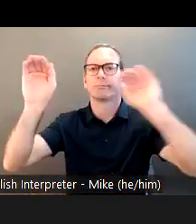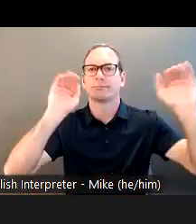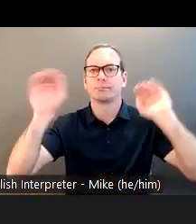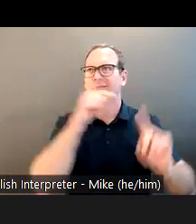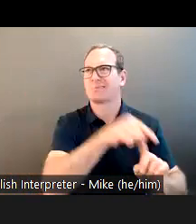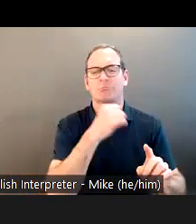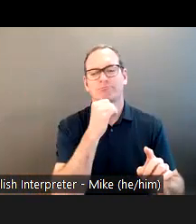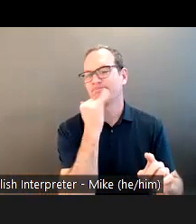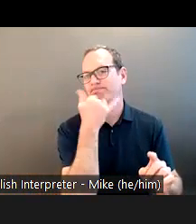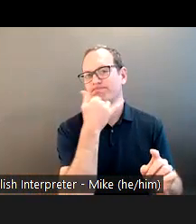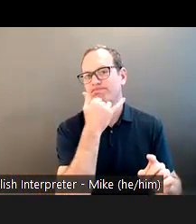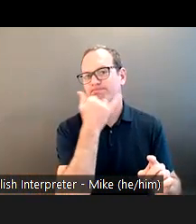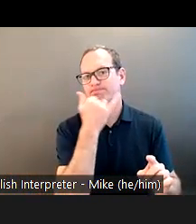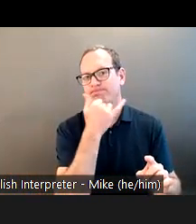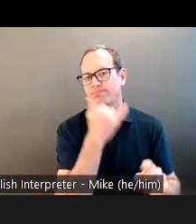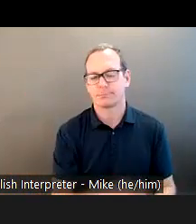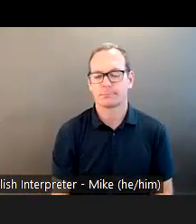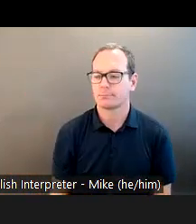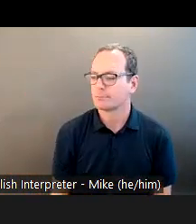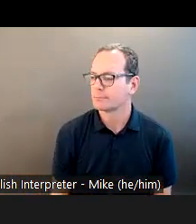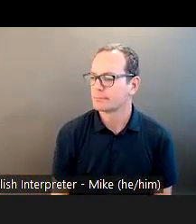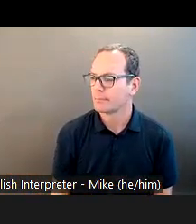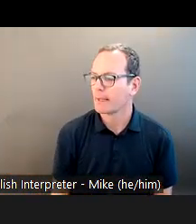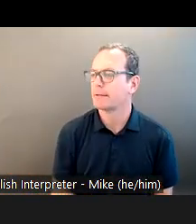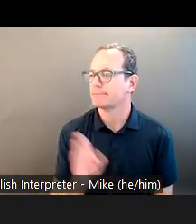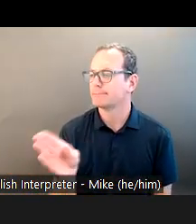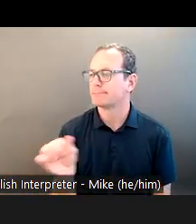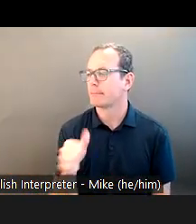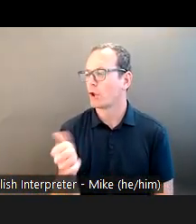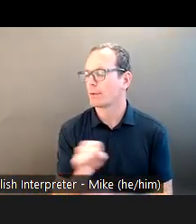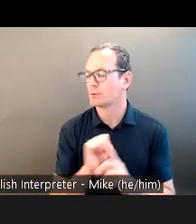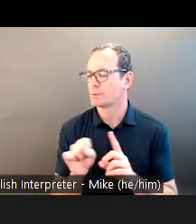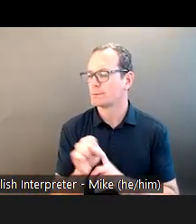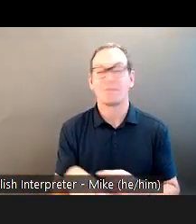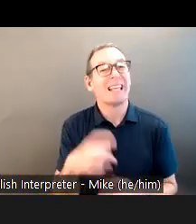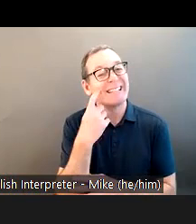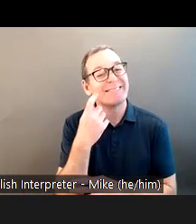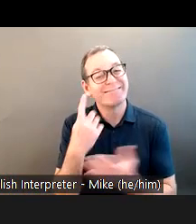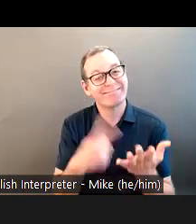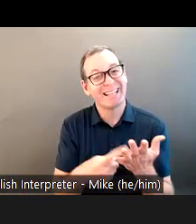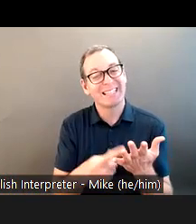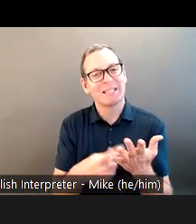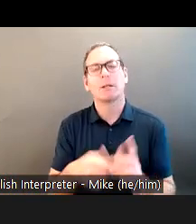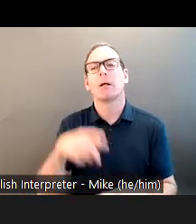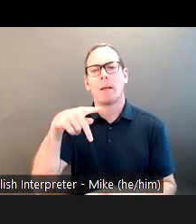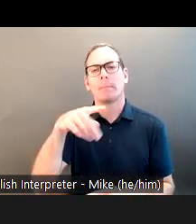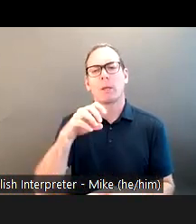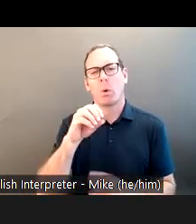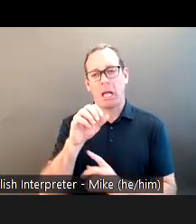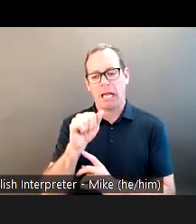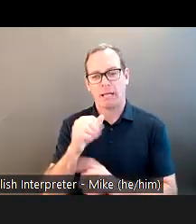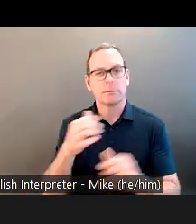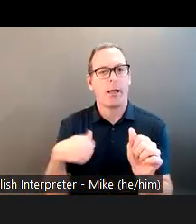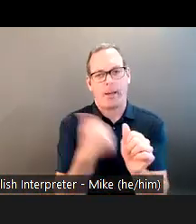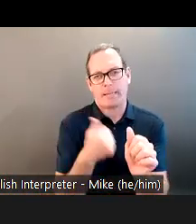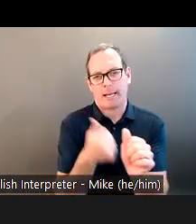to inquire about getting her powers of attorney updated and her will. The doctor did not agree that she was competent